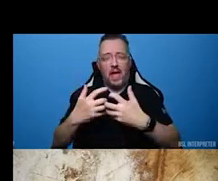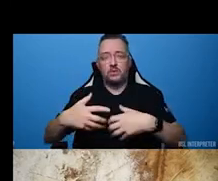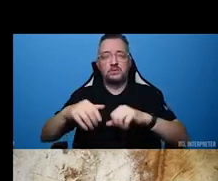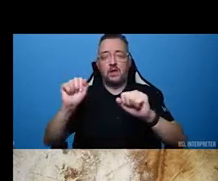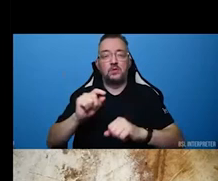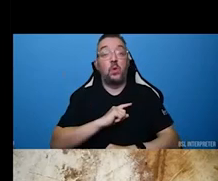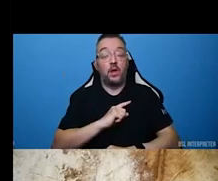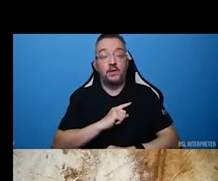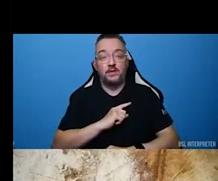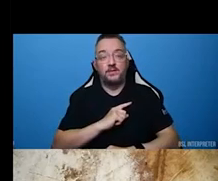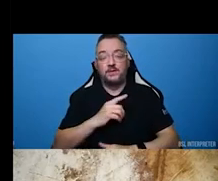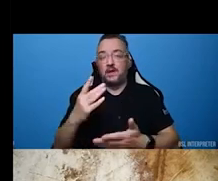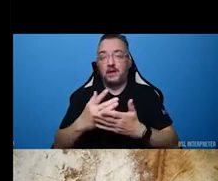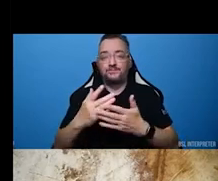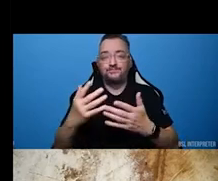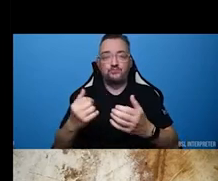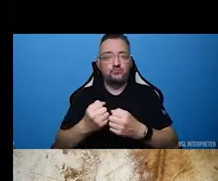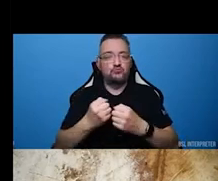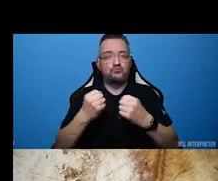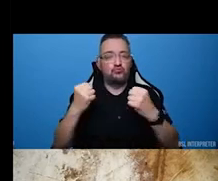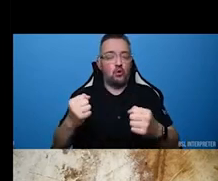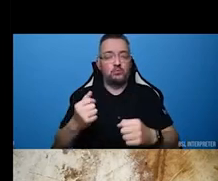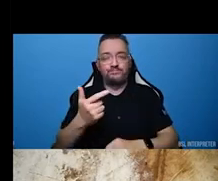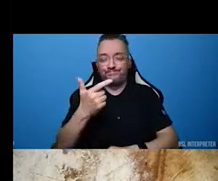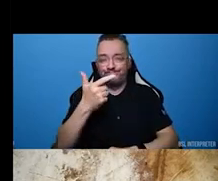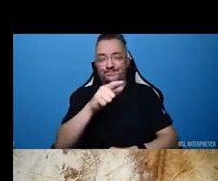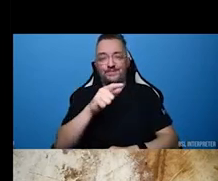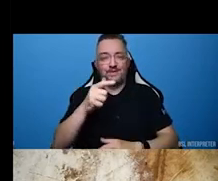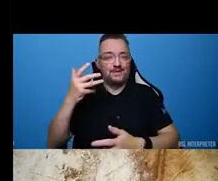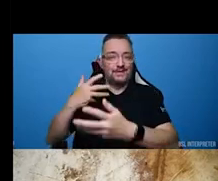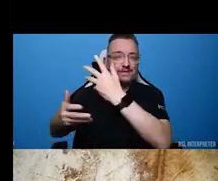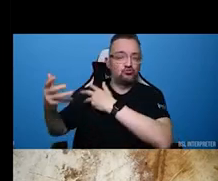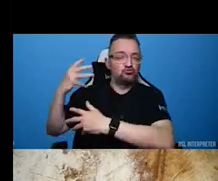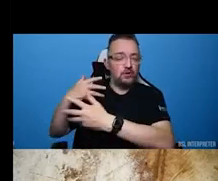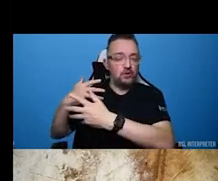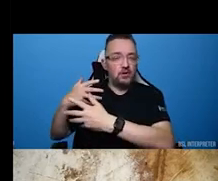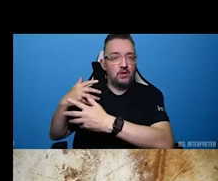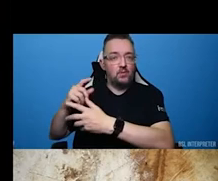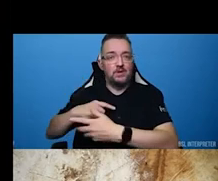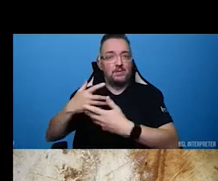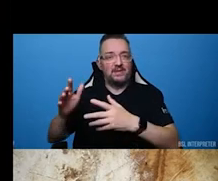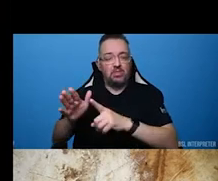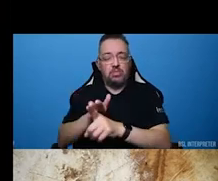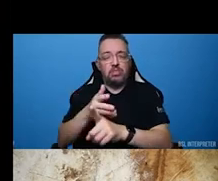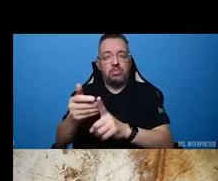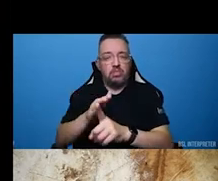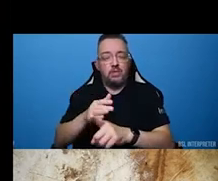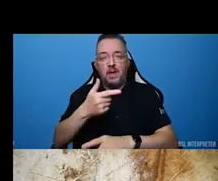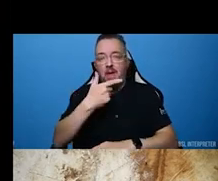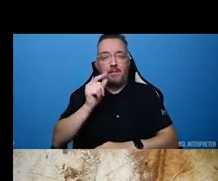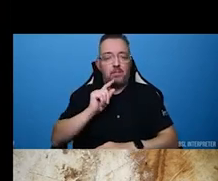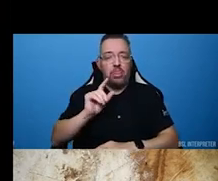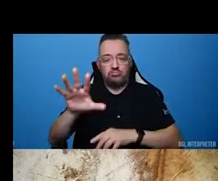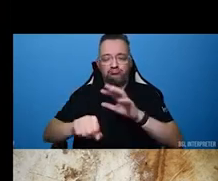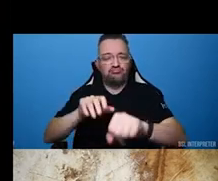strong and unfortunate history of exploitation, subjugation of peoples of the global